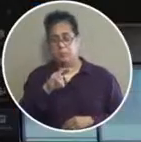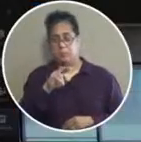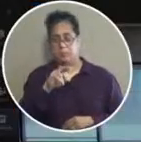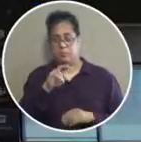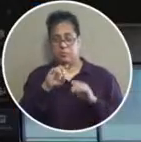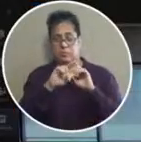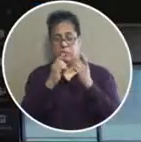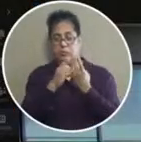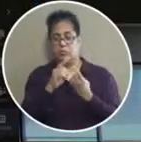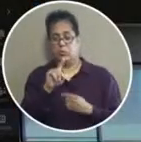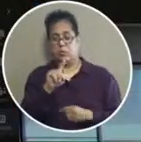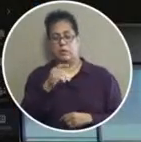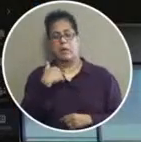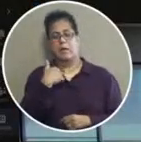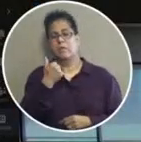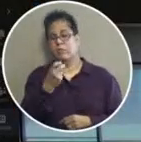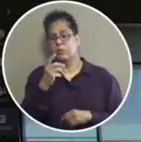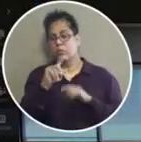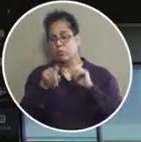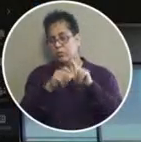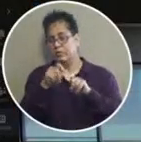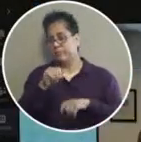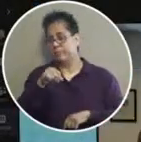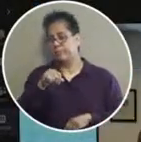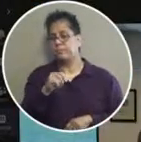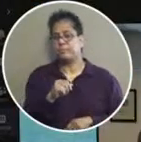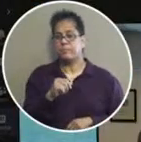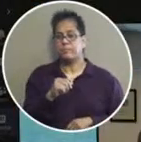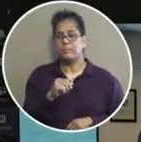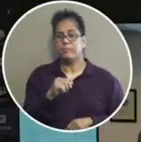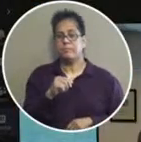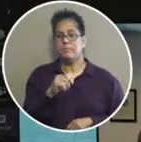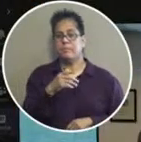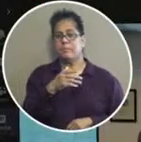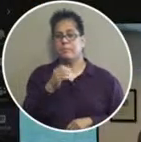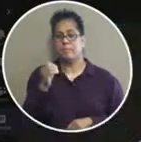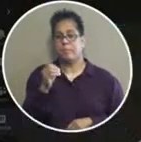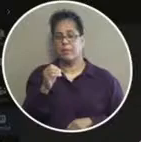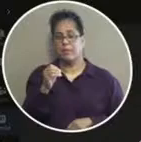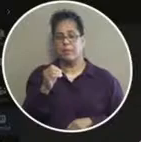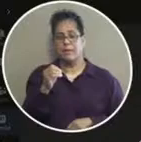Yeah, I had a couple questions that weren't addressed. So